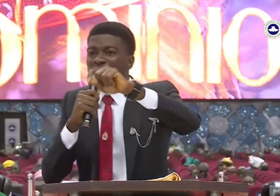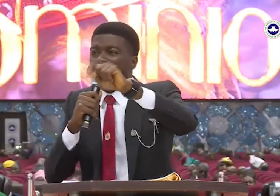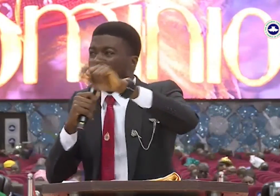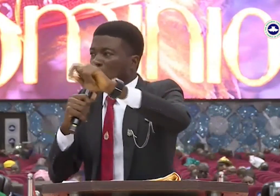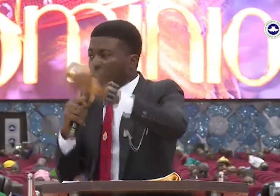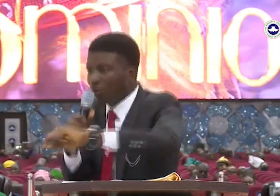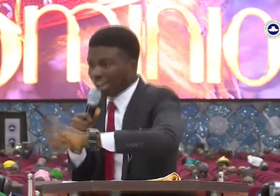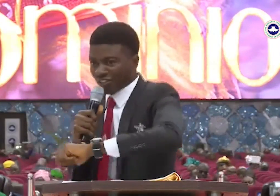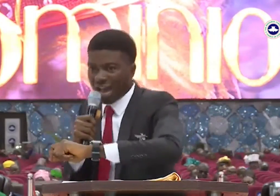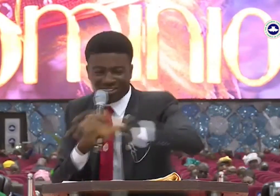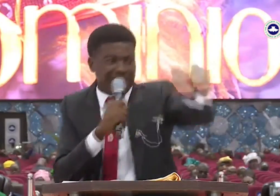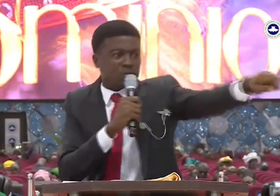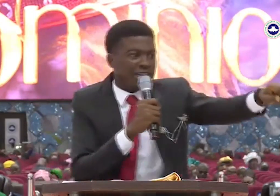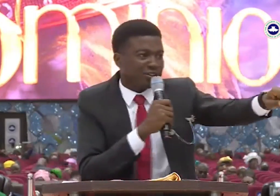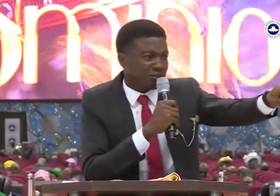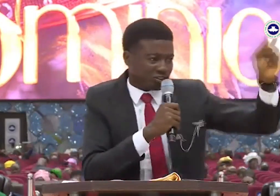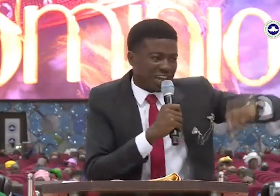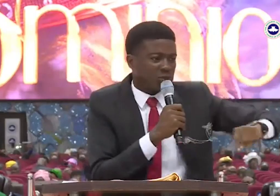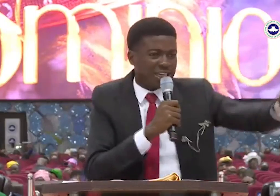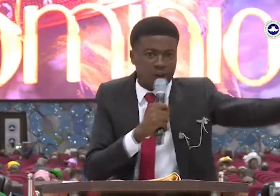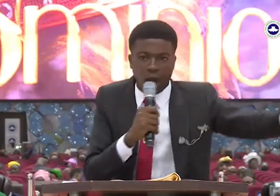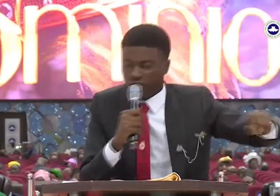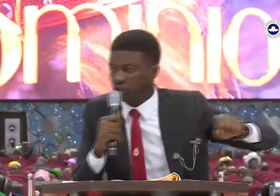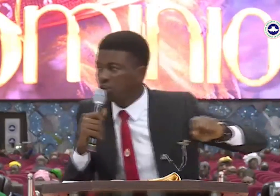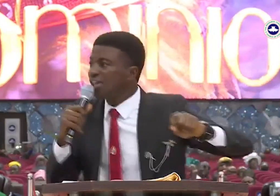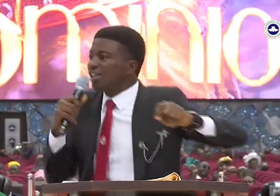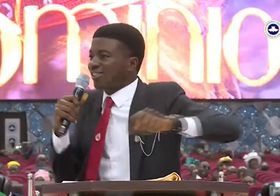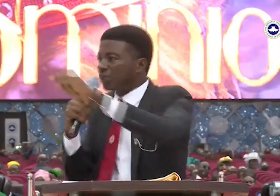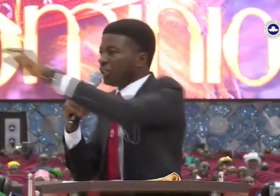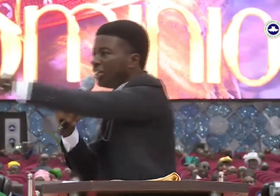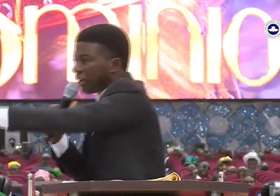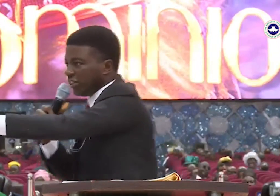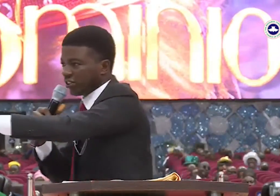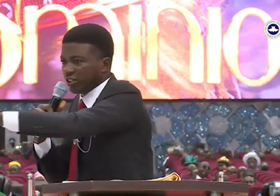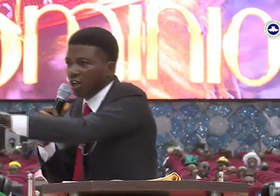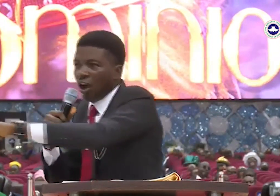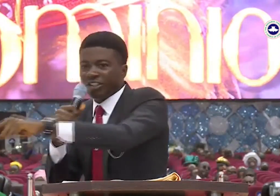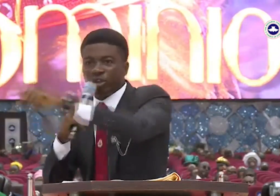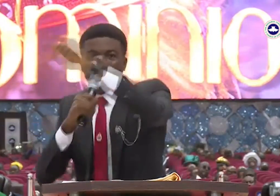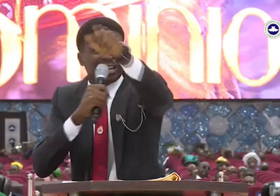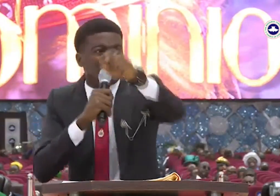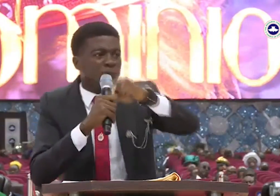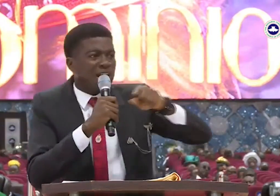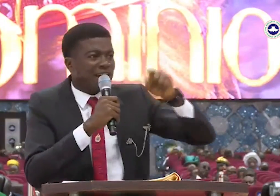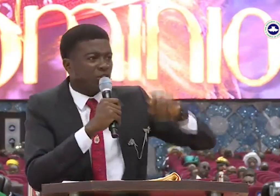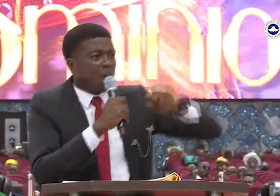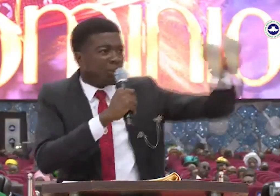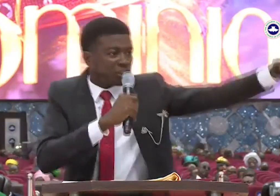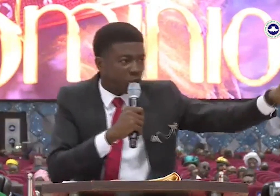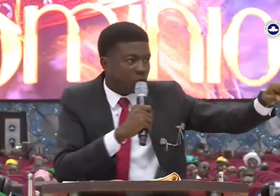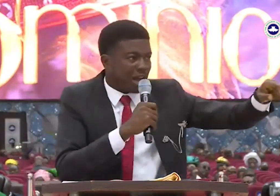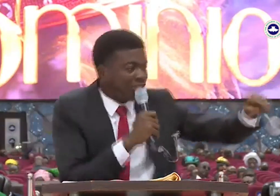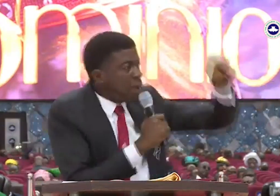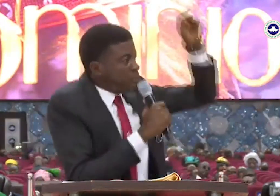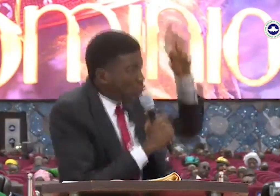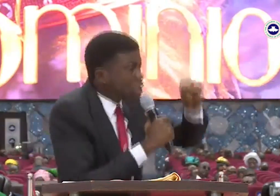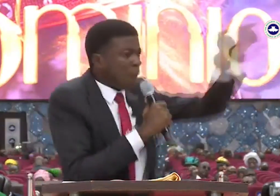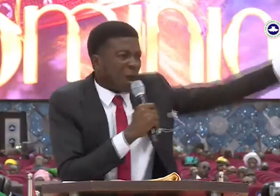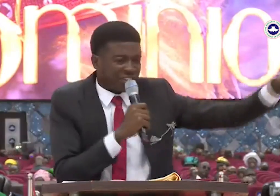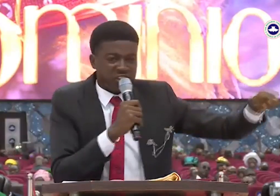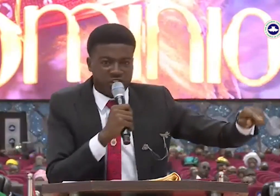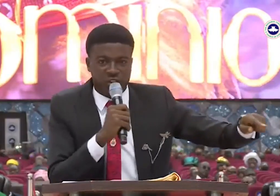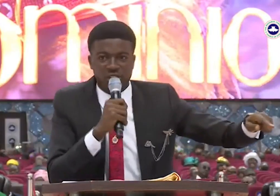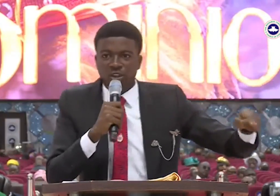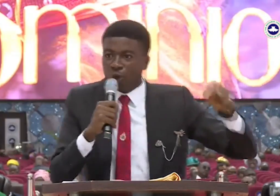you cannot preach to humans now, start with the dogs. Start with the trees. Until you get to the point that you can preach to humans, do